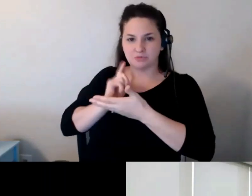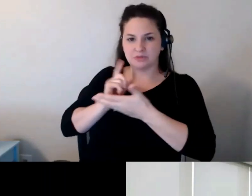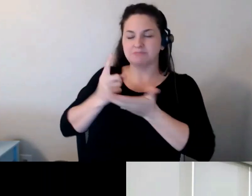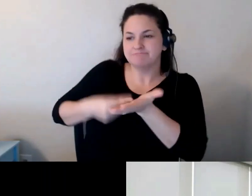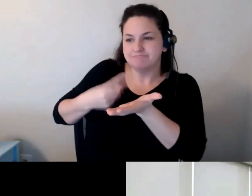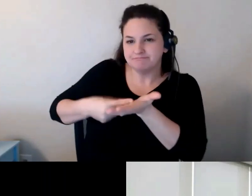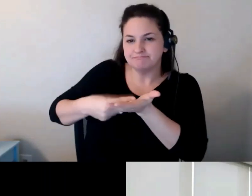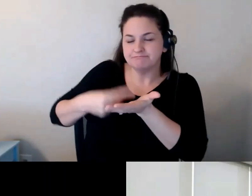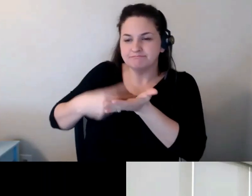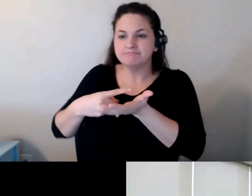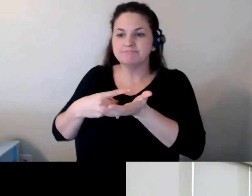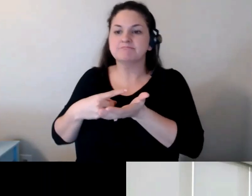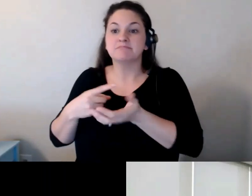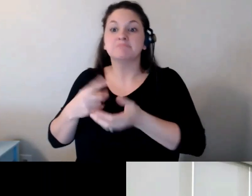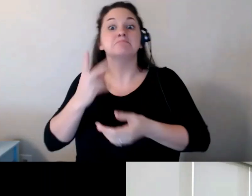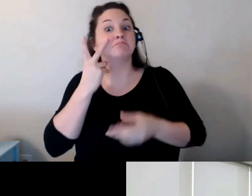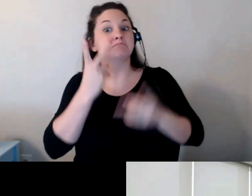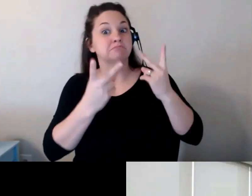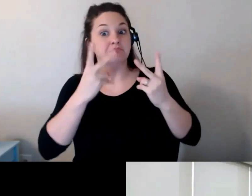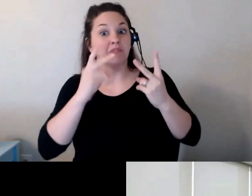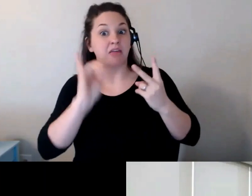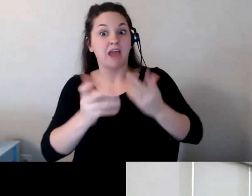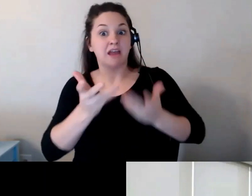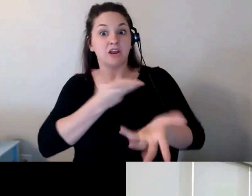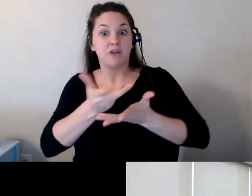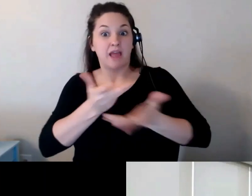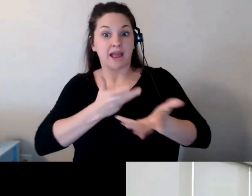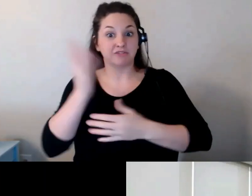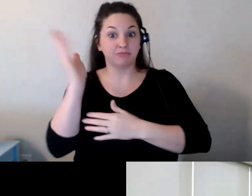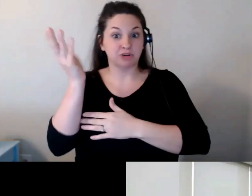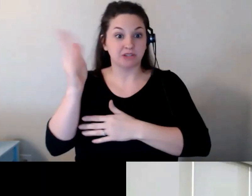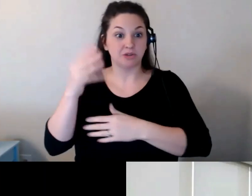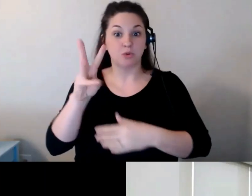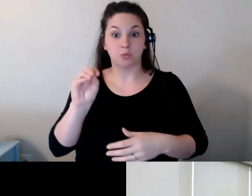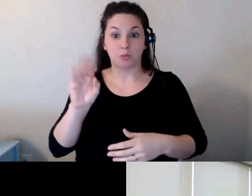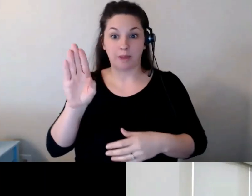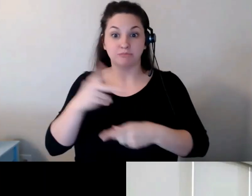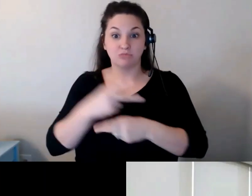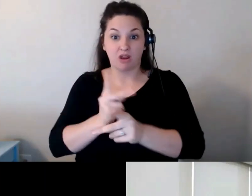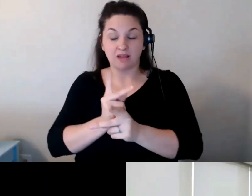this interactive presentation web product